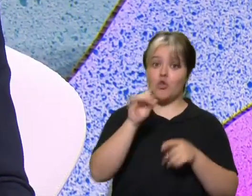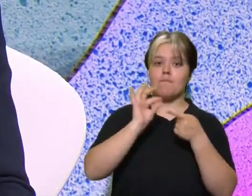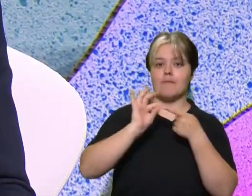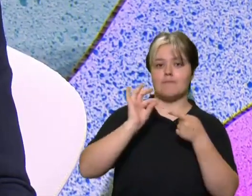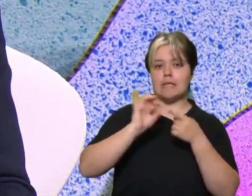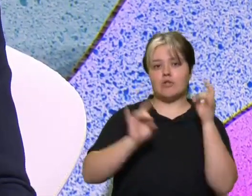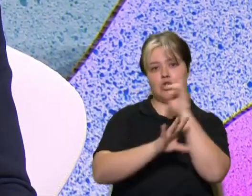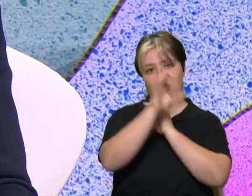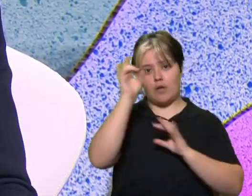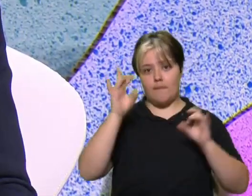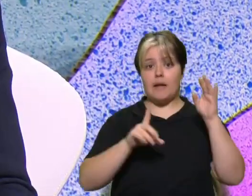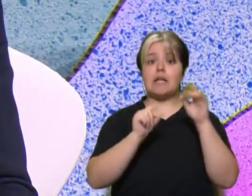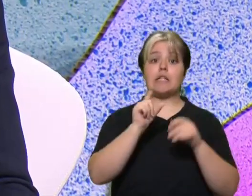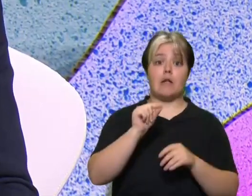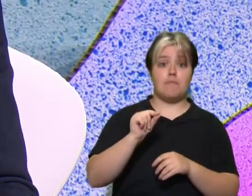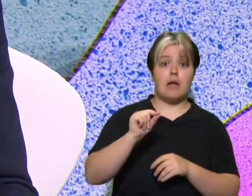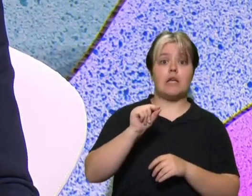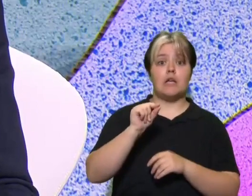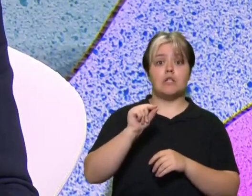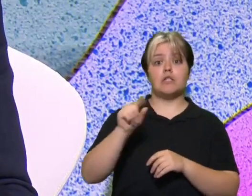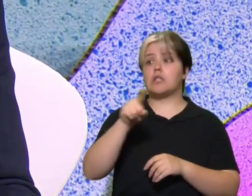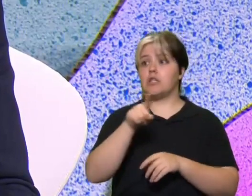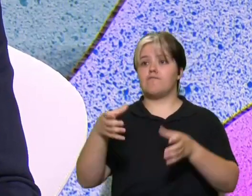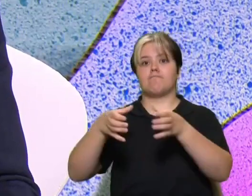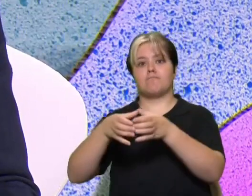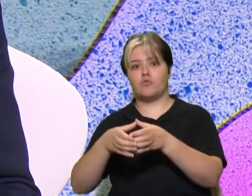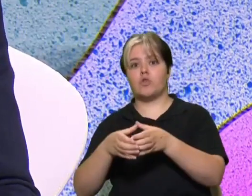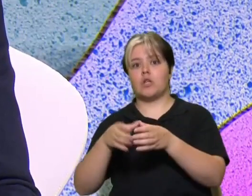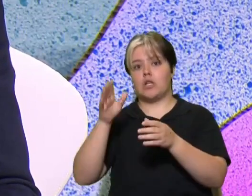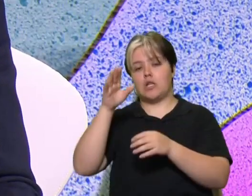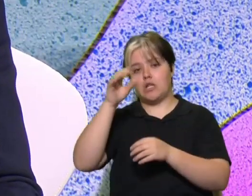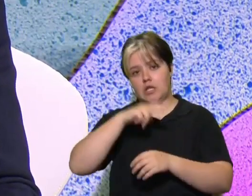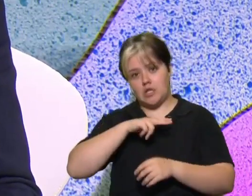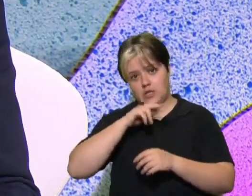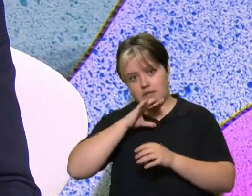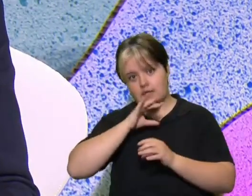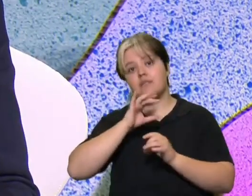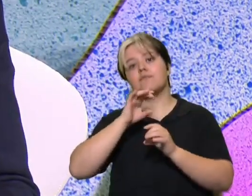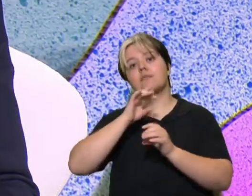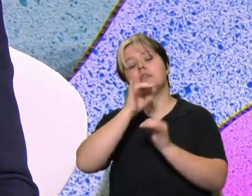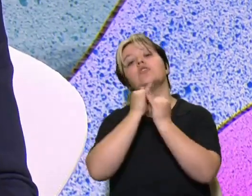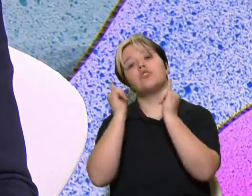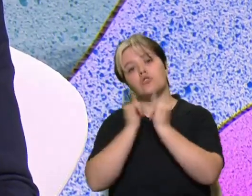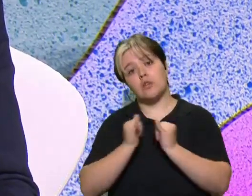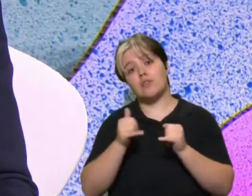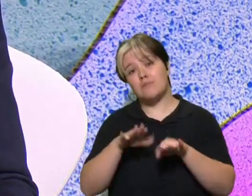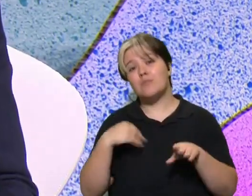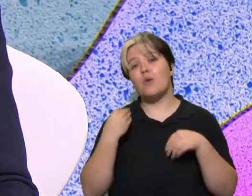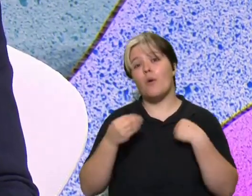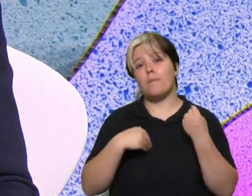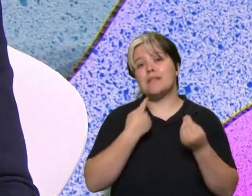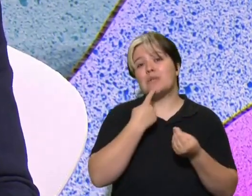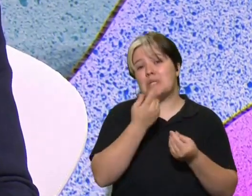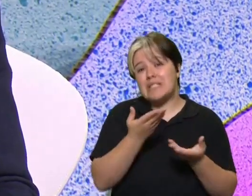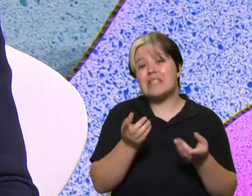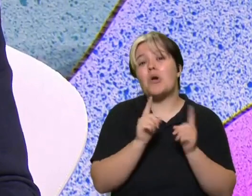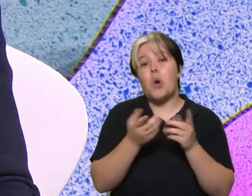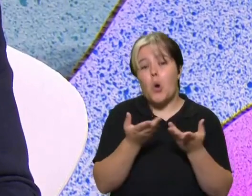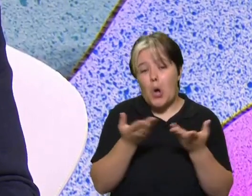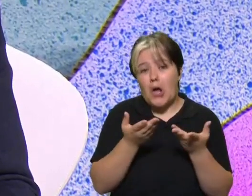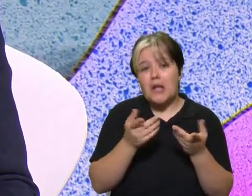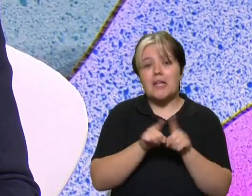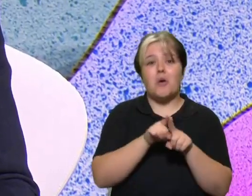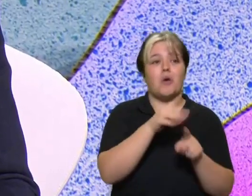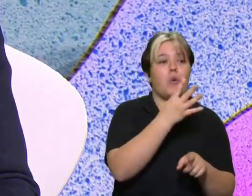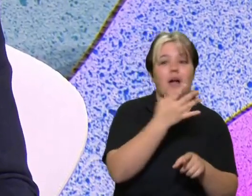an EU specificity, and also international organizations. There is a concern with the fact that